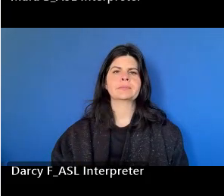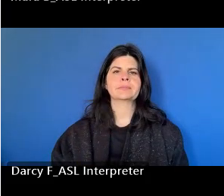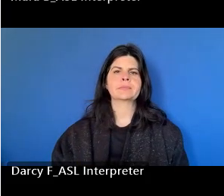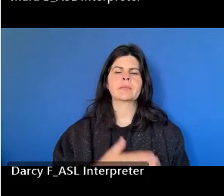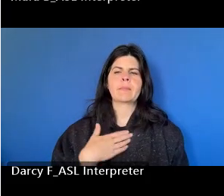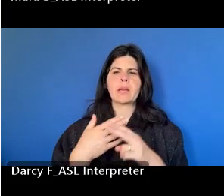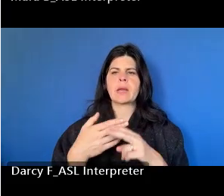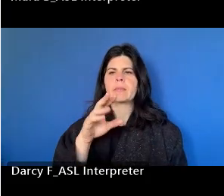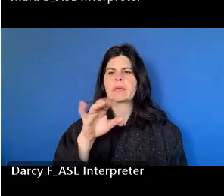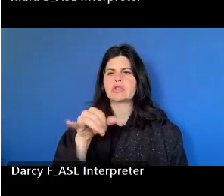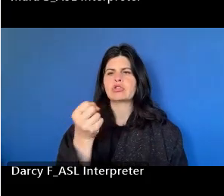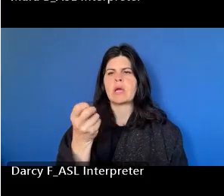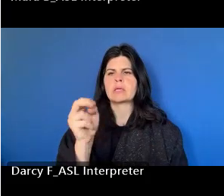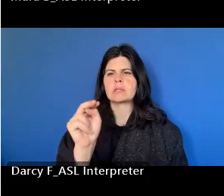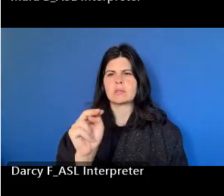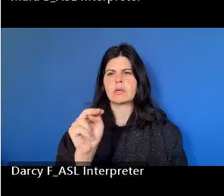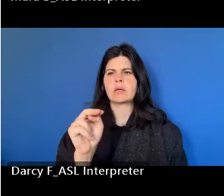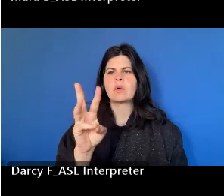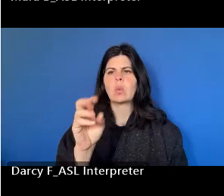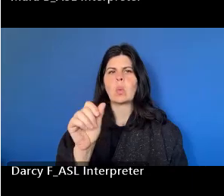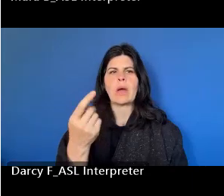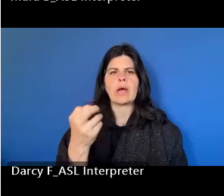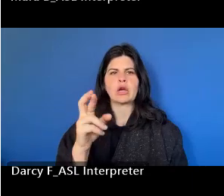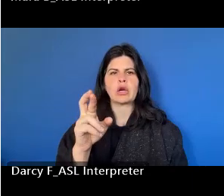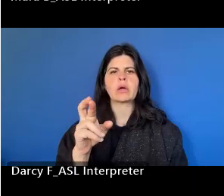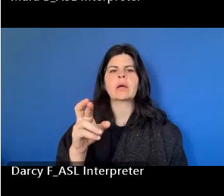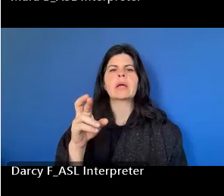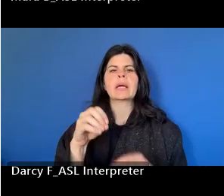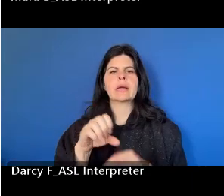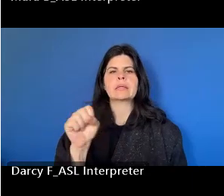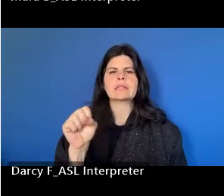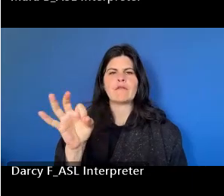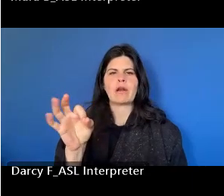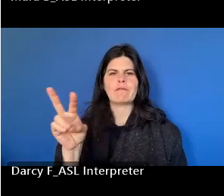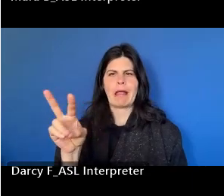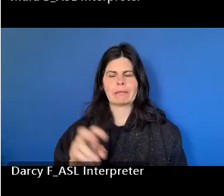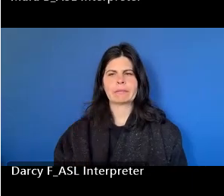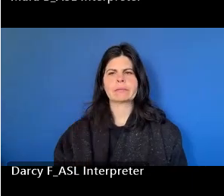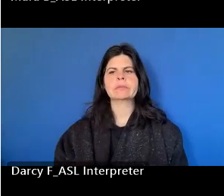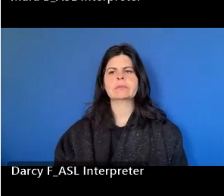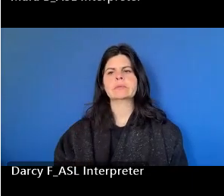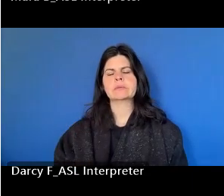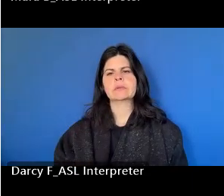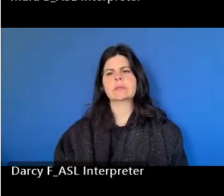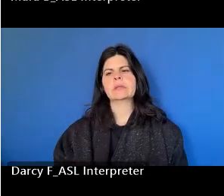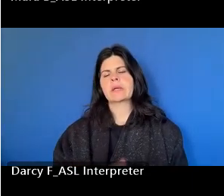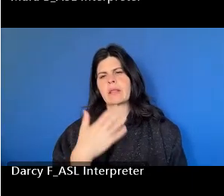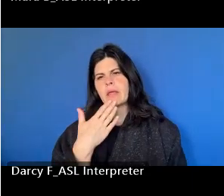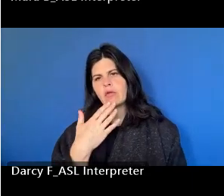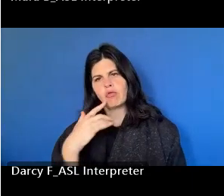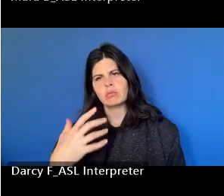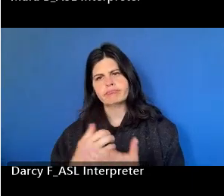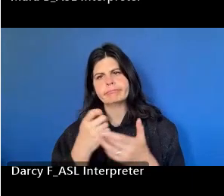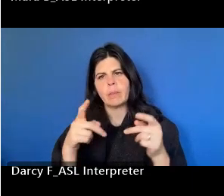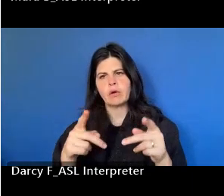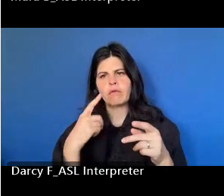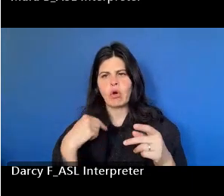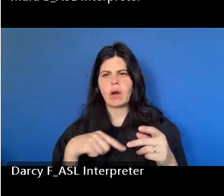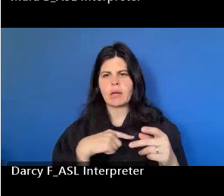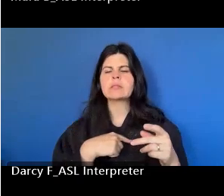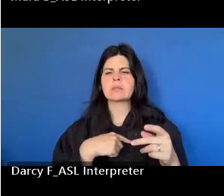Jason Wagner. I'm in the San Fernando Valley. I'd like to thank you for taking the opportunity to let us give